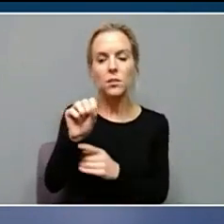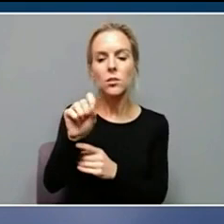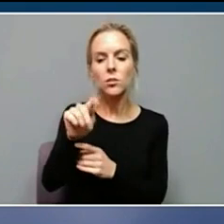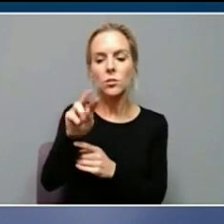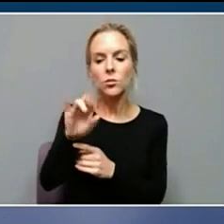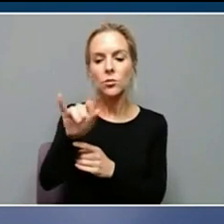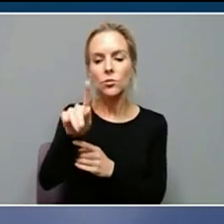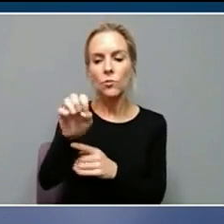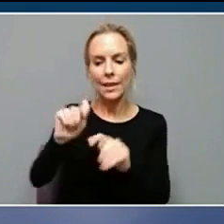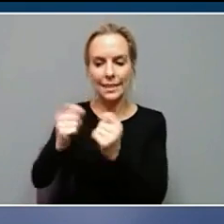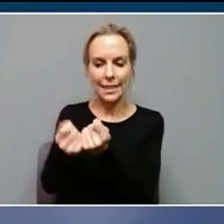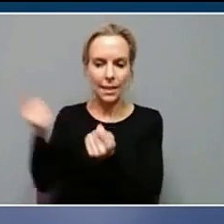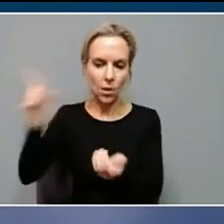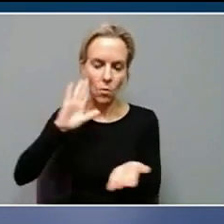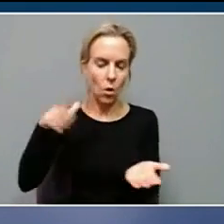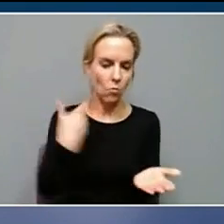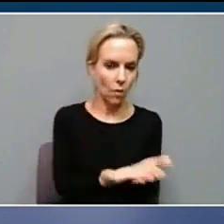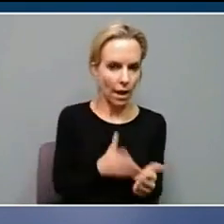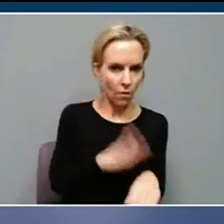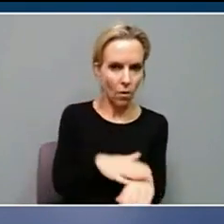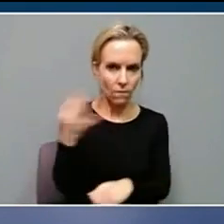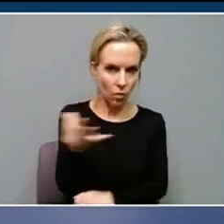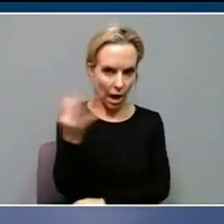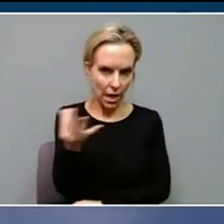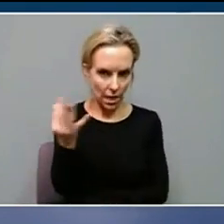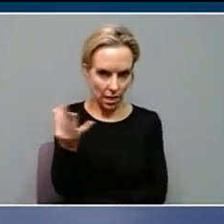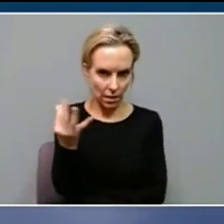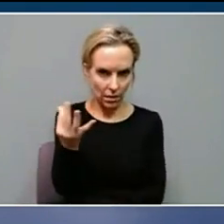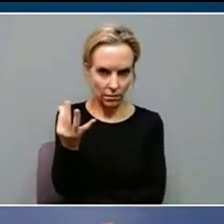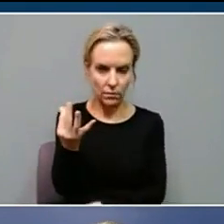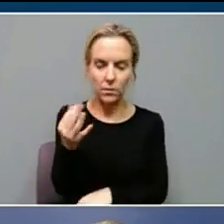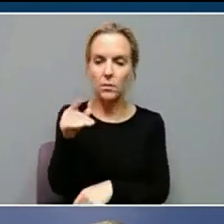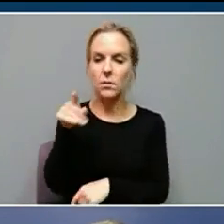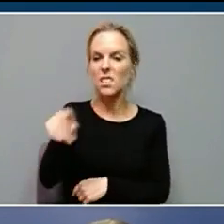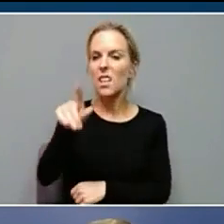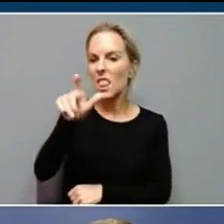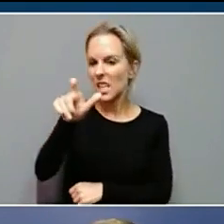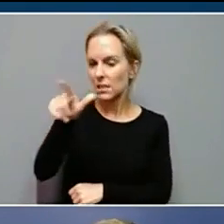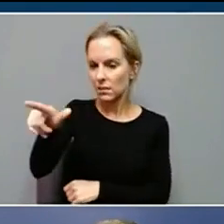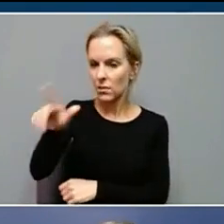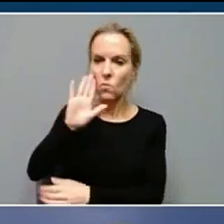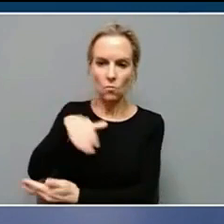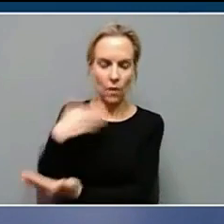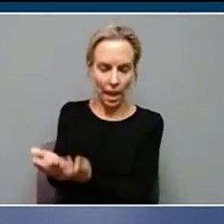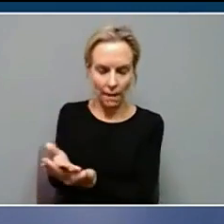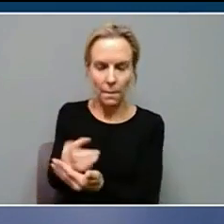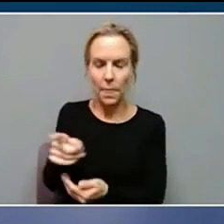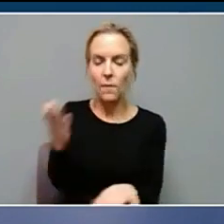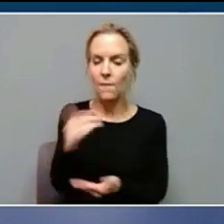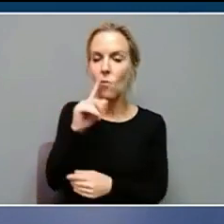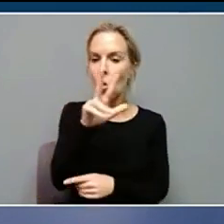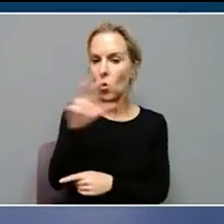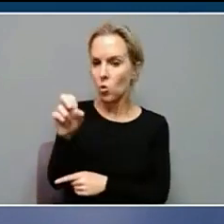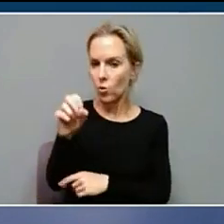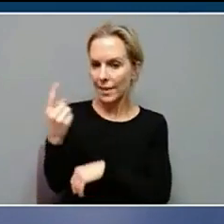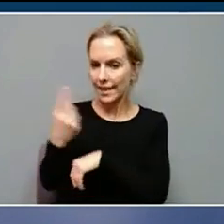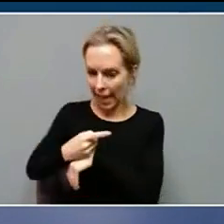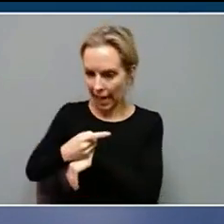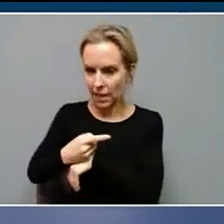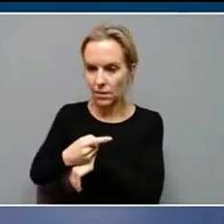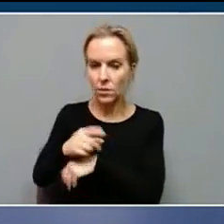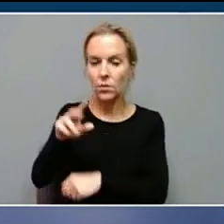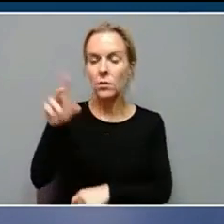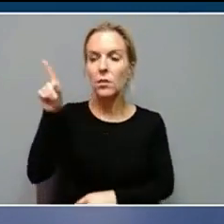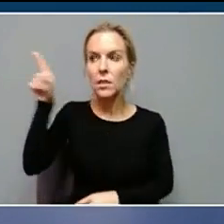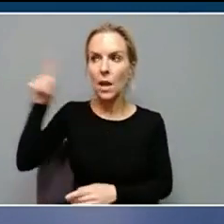they'll arrive Friday in Lexington. They'll be here for 30 days, and it is 30 personnel